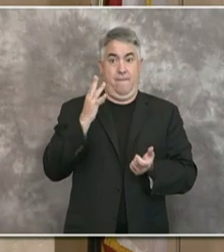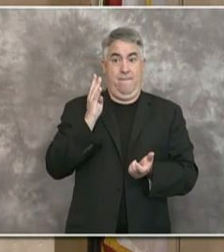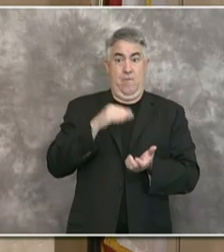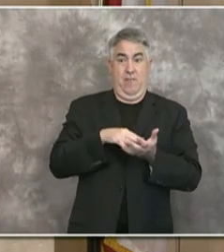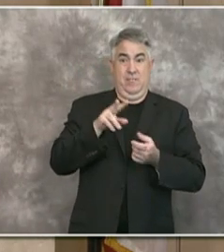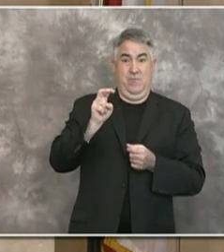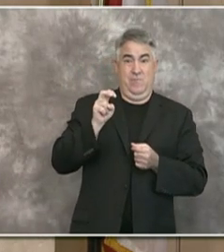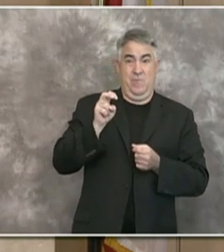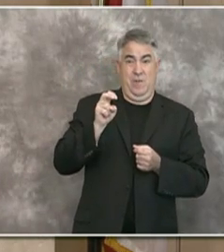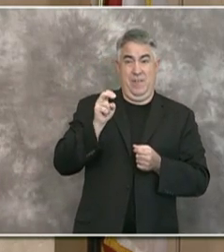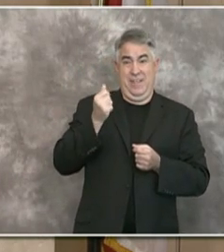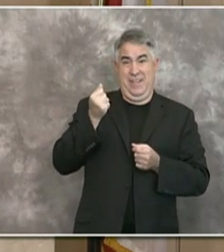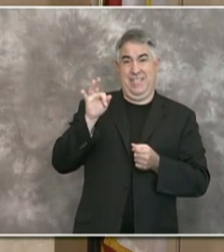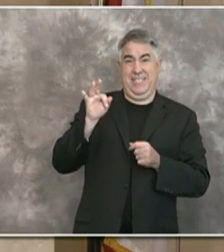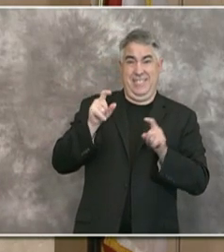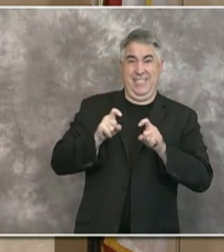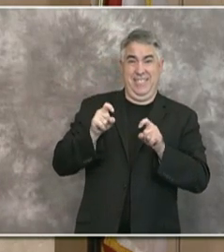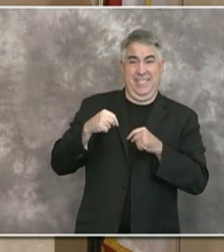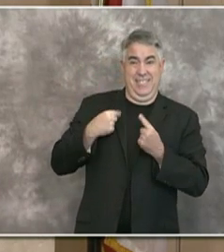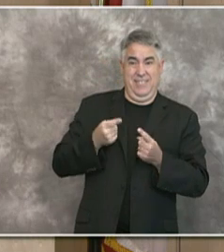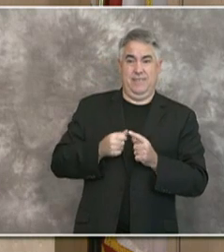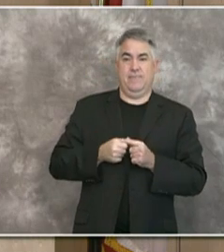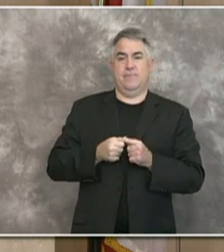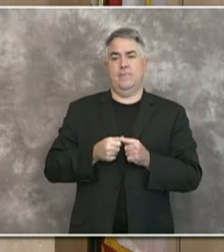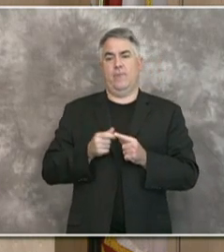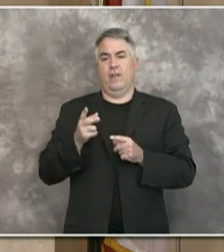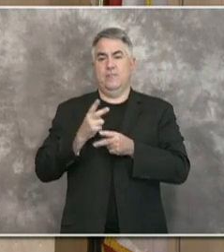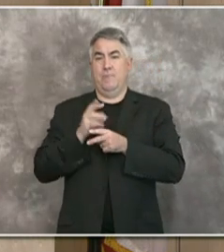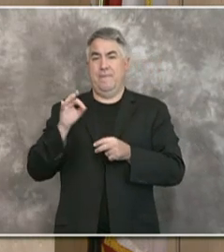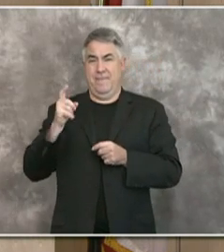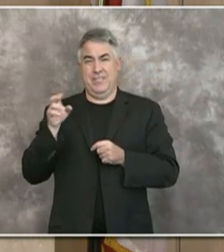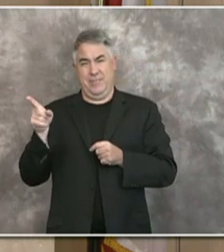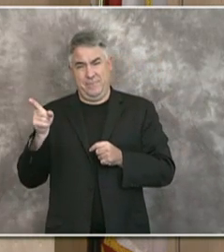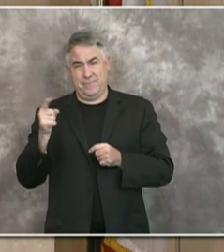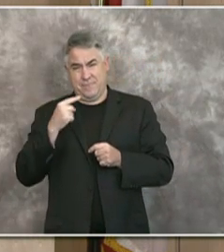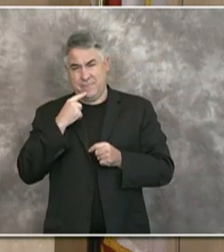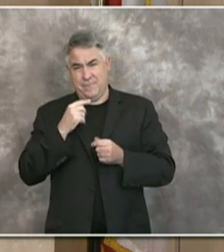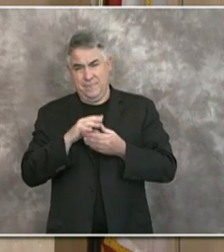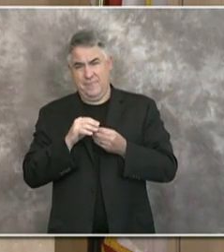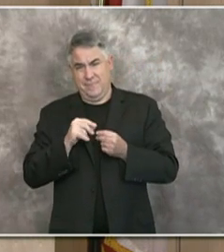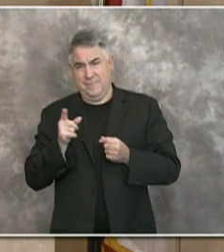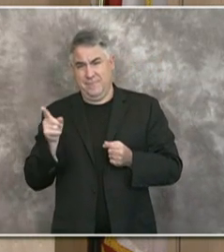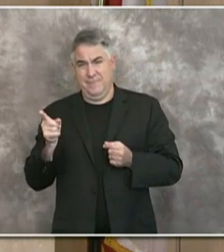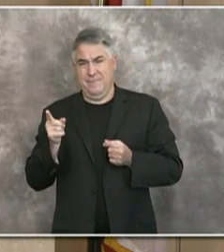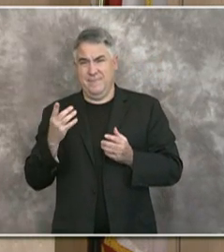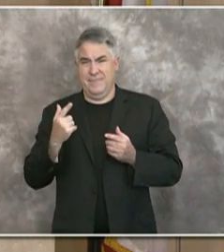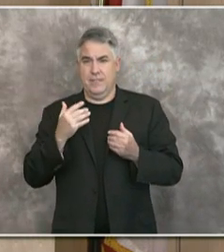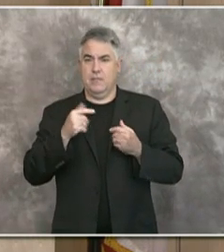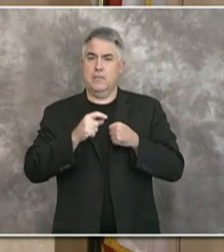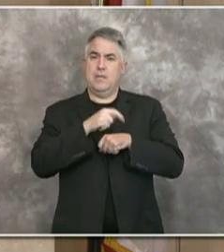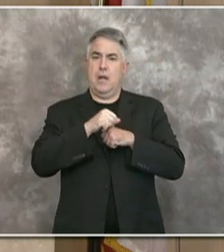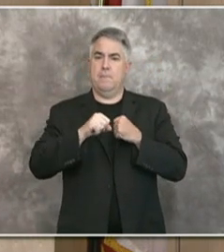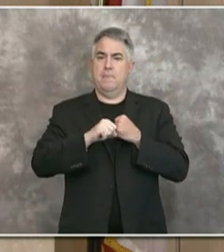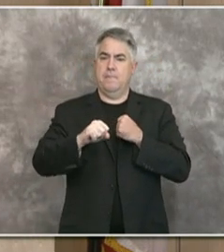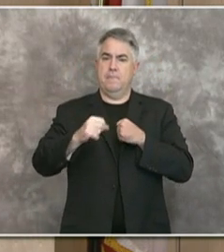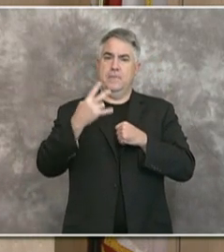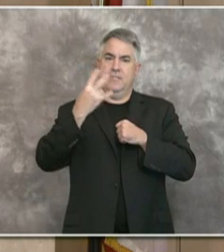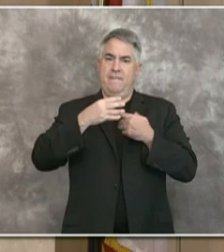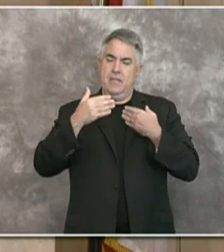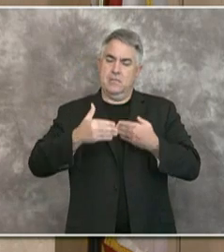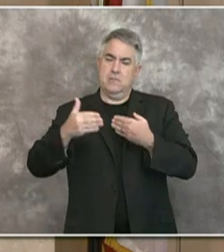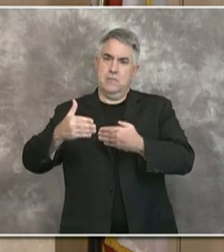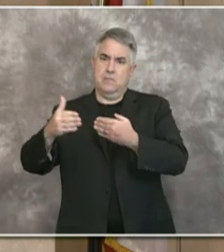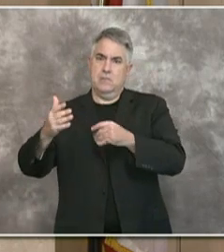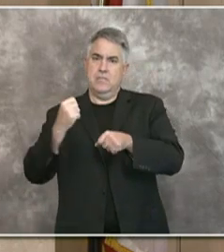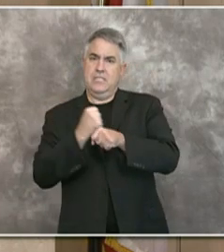4,219, as Supervisor Fletcher stated, in terms of our daily rolling 7-day average. So